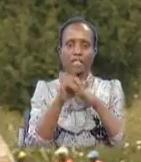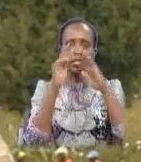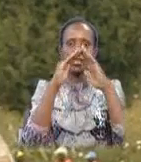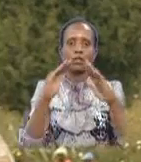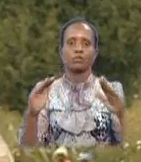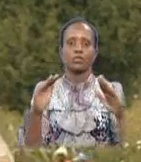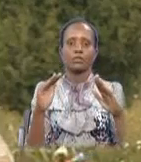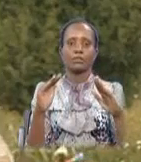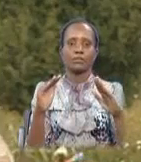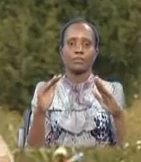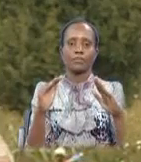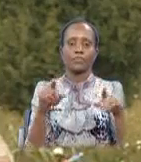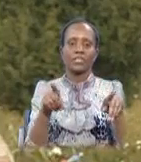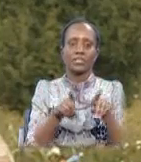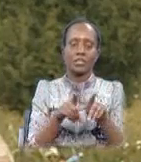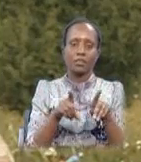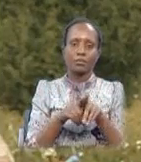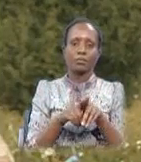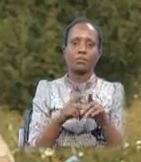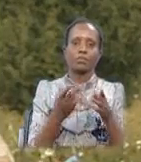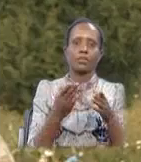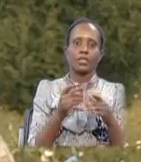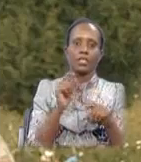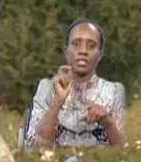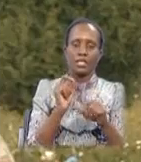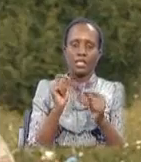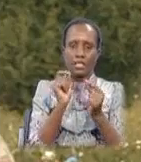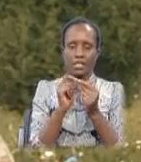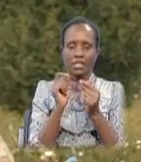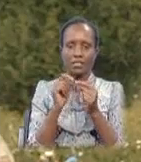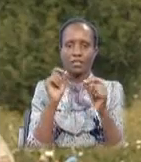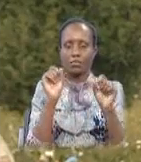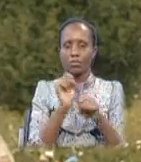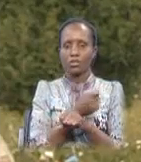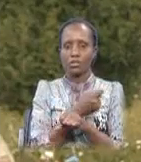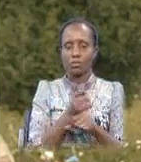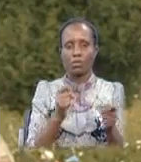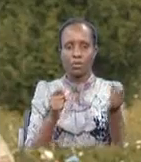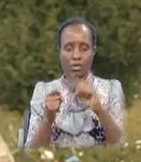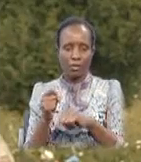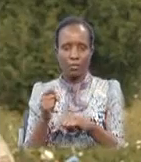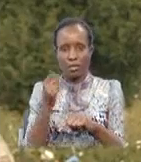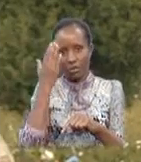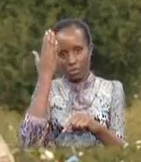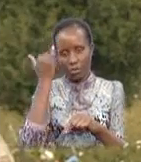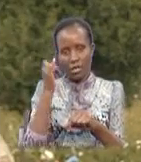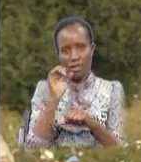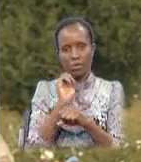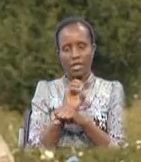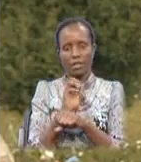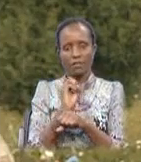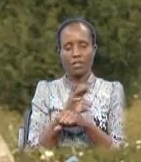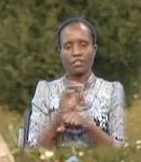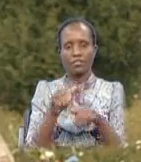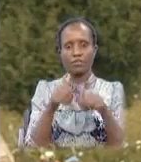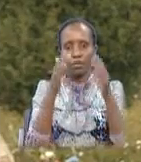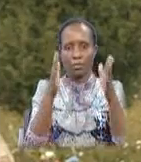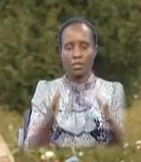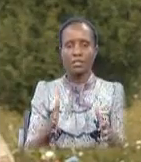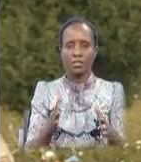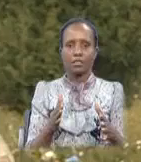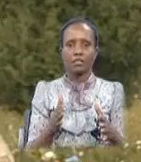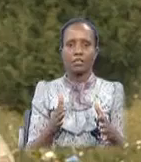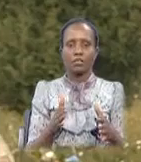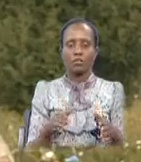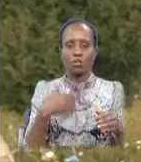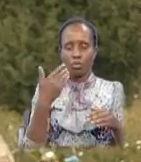that even pests coming from outside are not able to get in. So that's why we advise our farmers to close